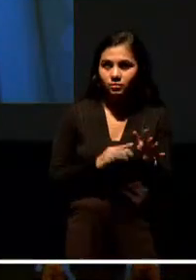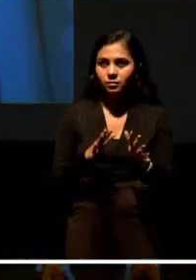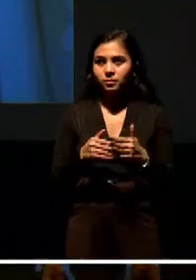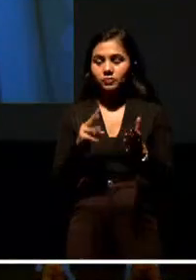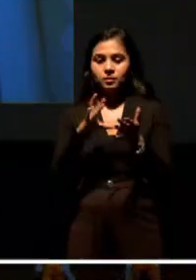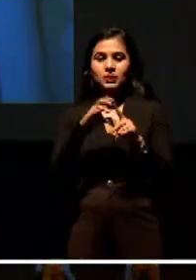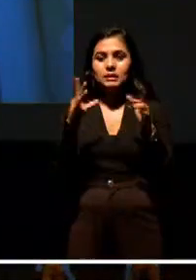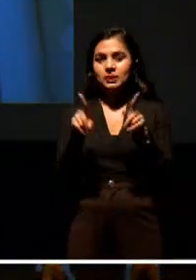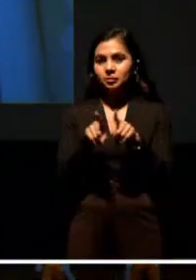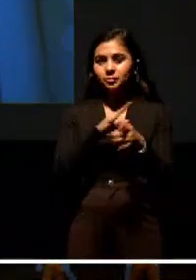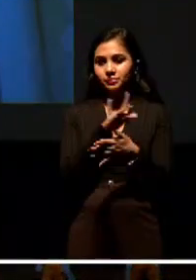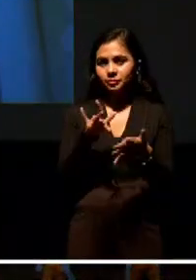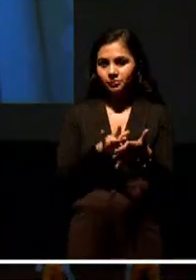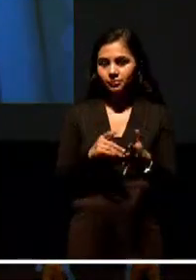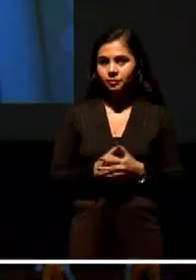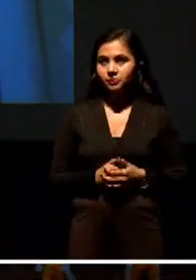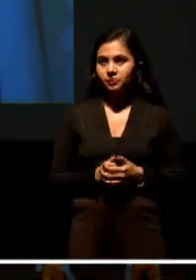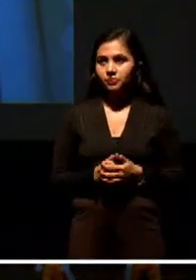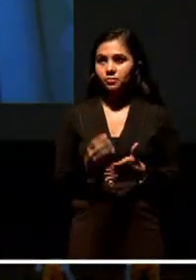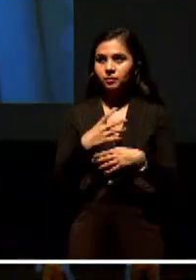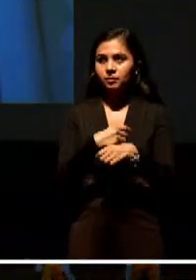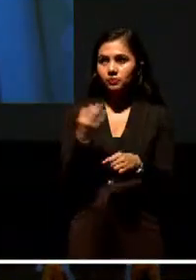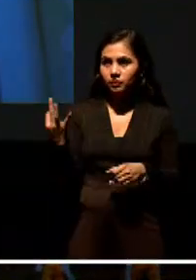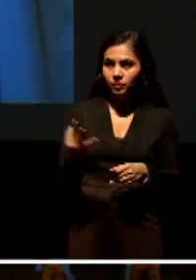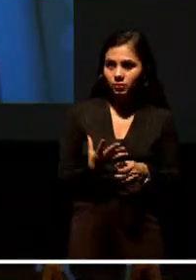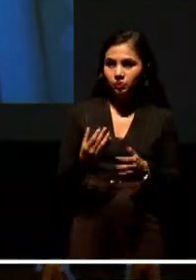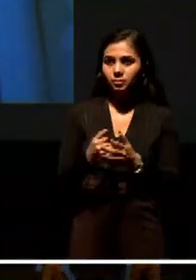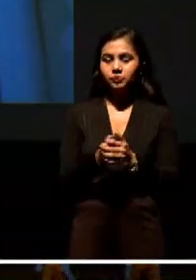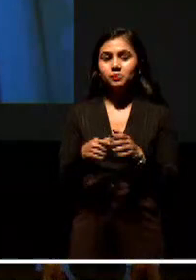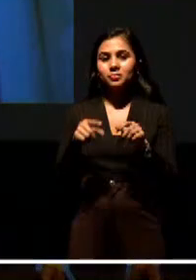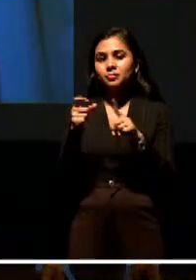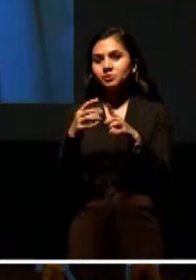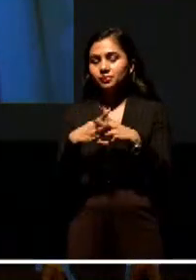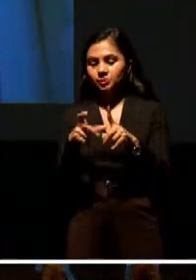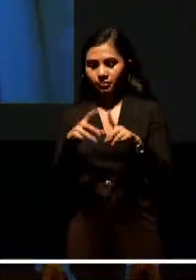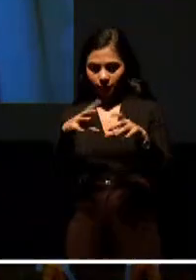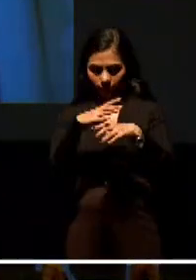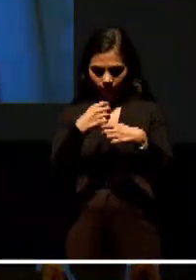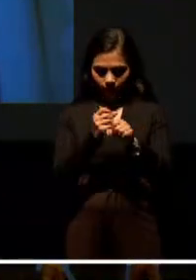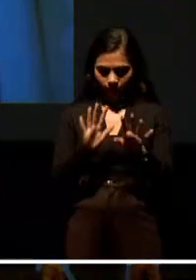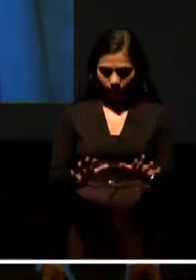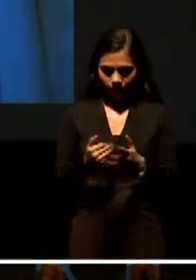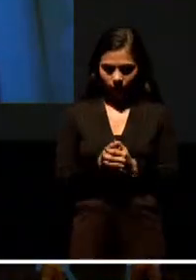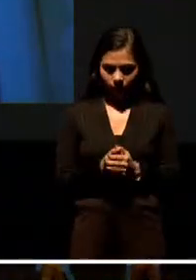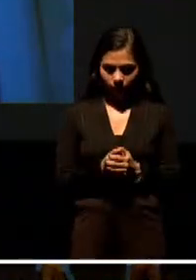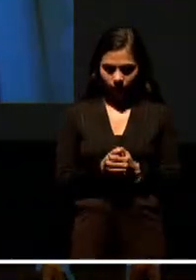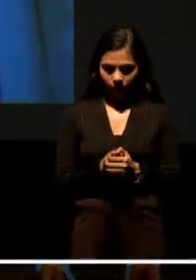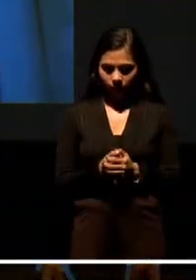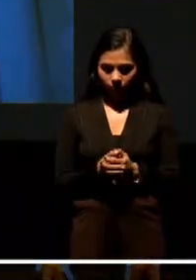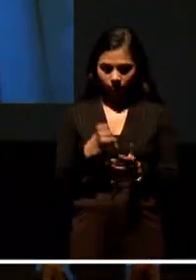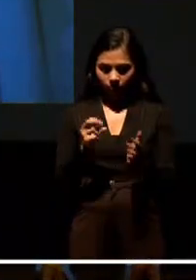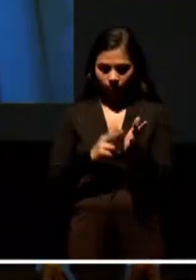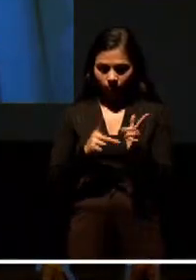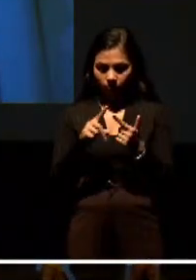Central, to make a new curriculum for the persons with disability. And we are making a lot of content